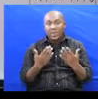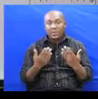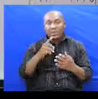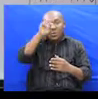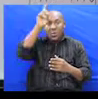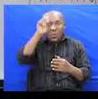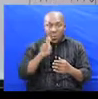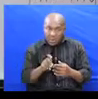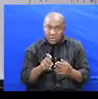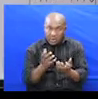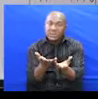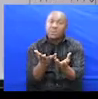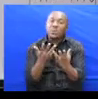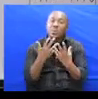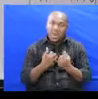molarity.